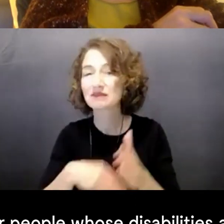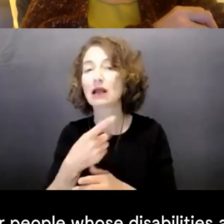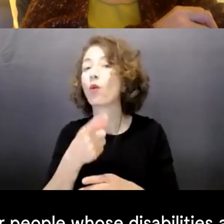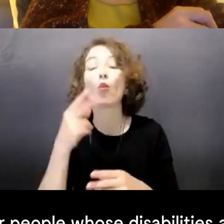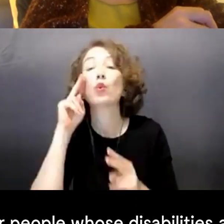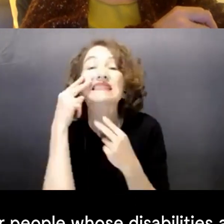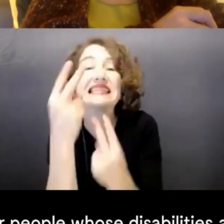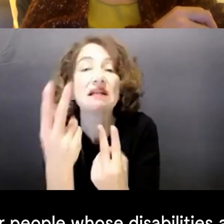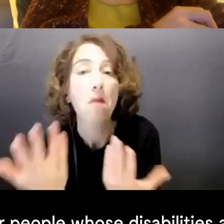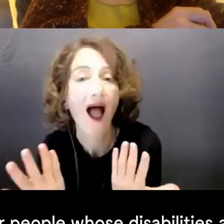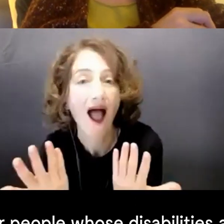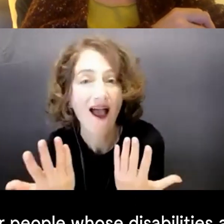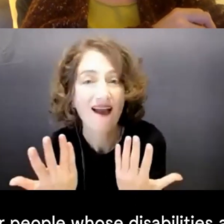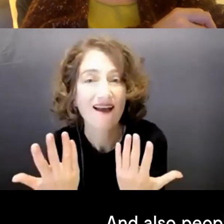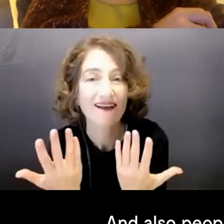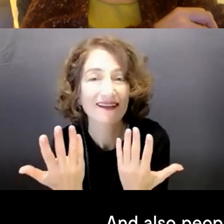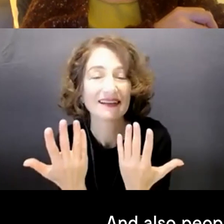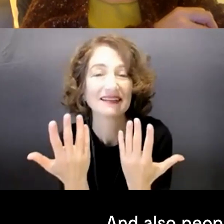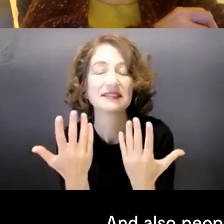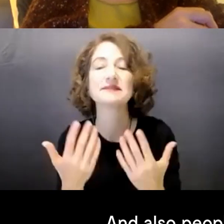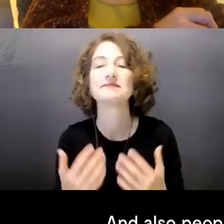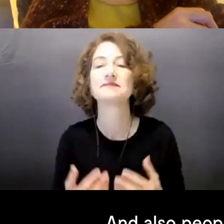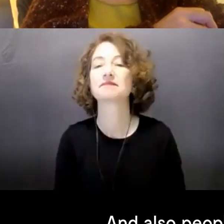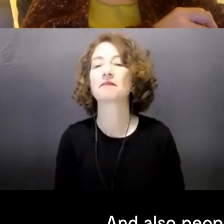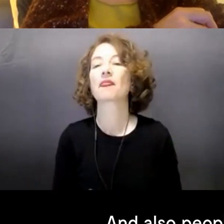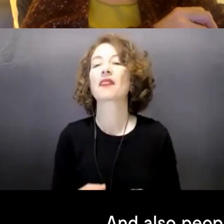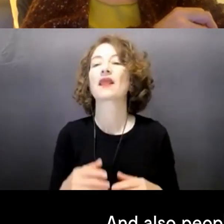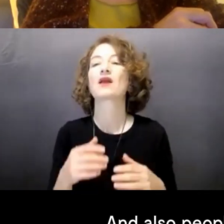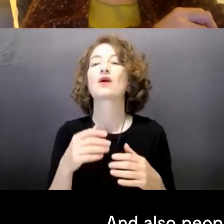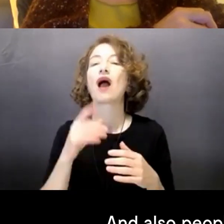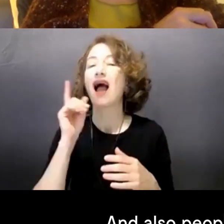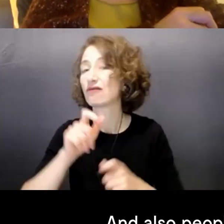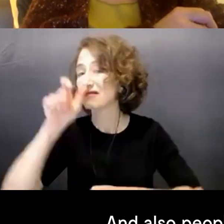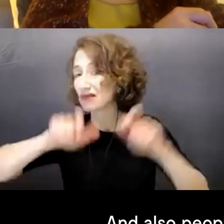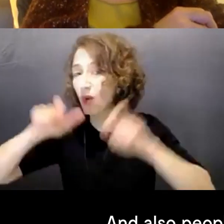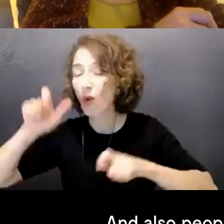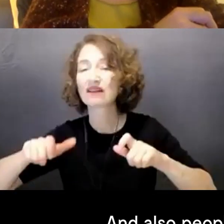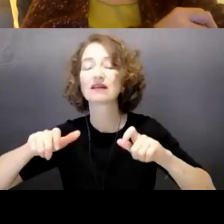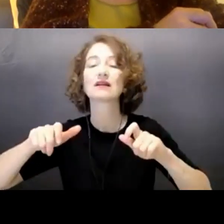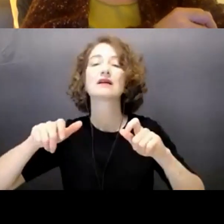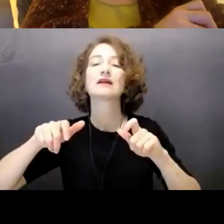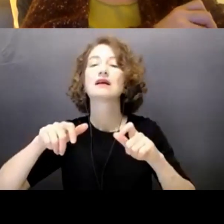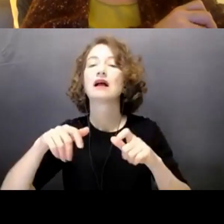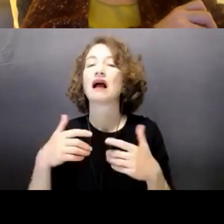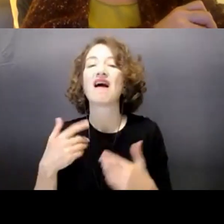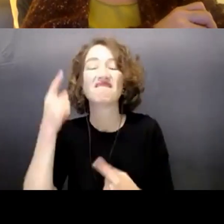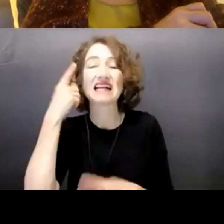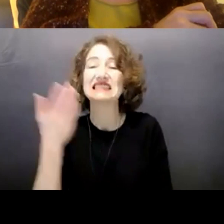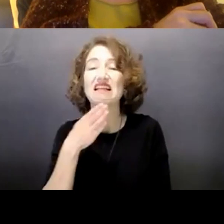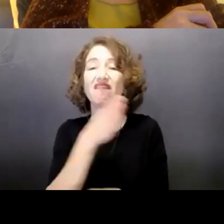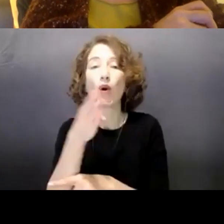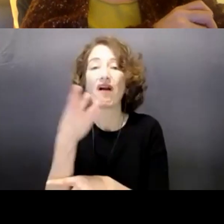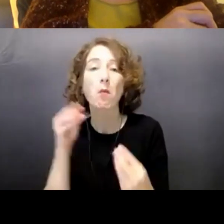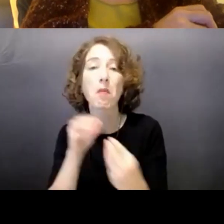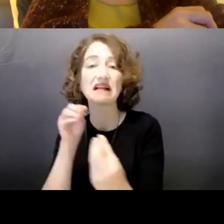moment that other people look at them, and also people who might struggle with where they fit, but people